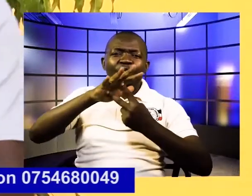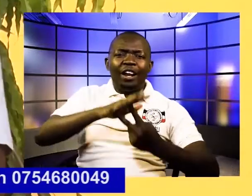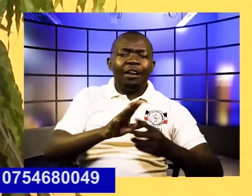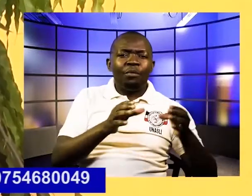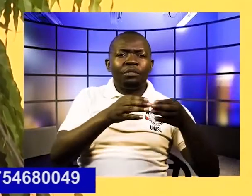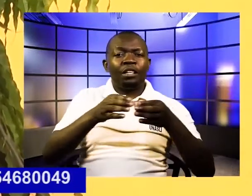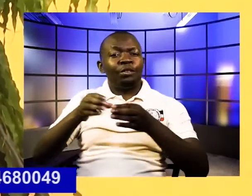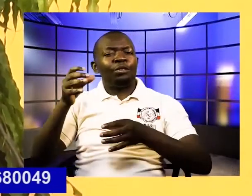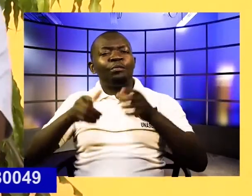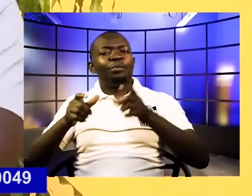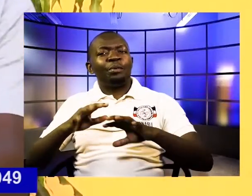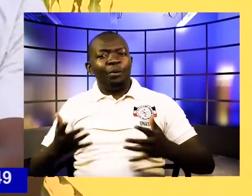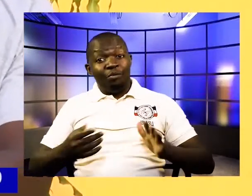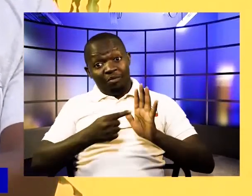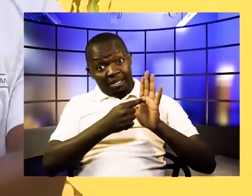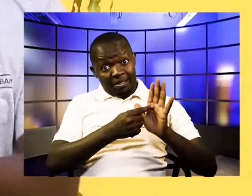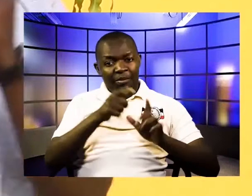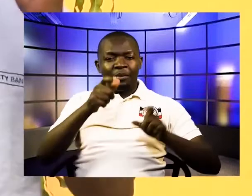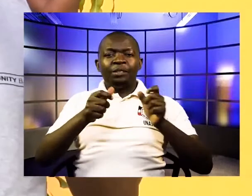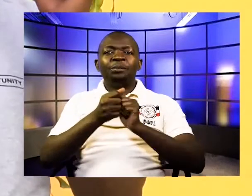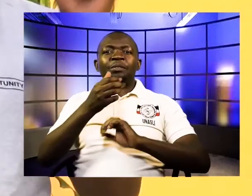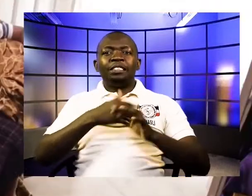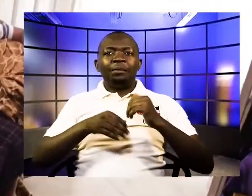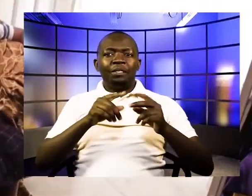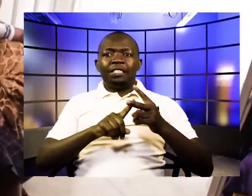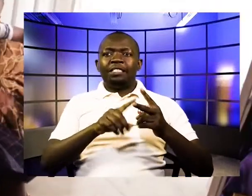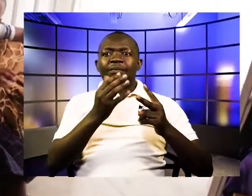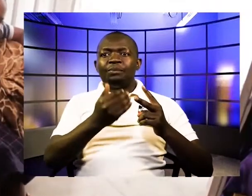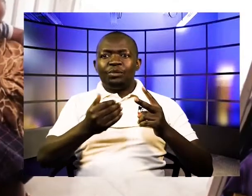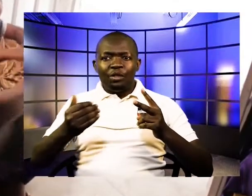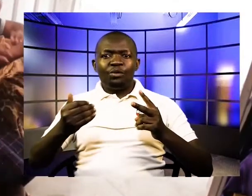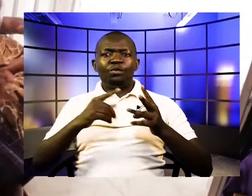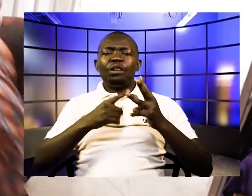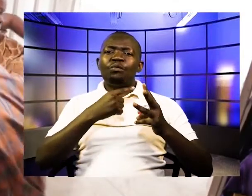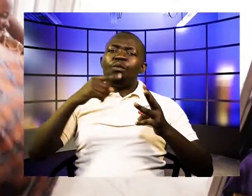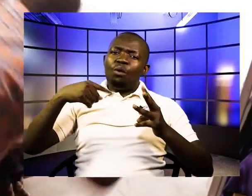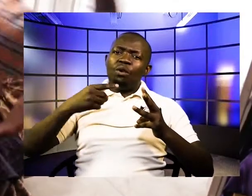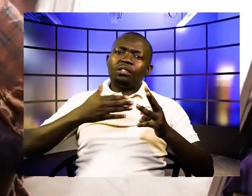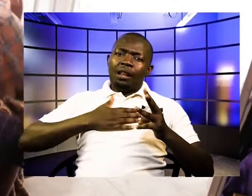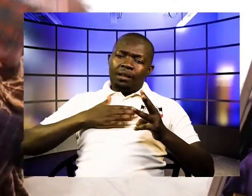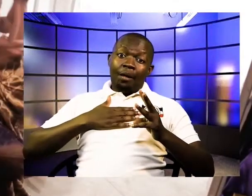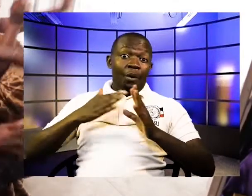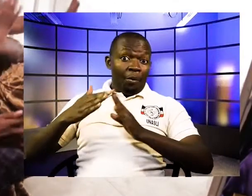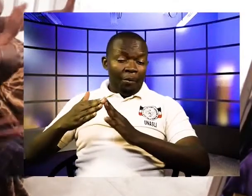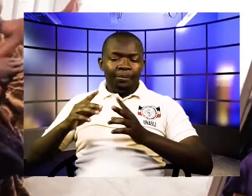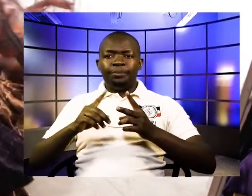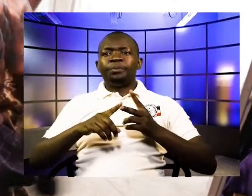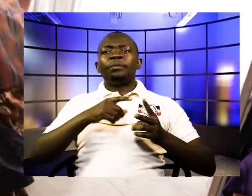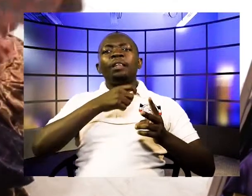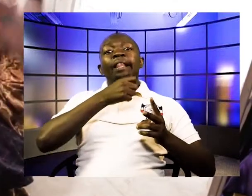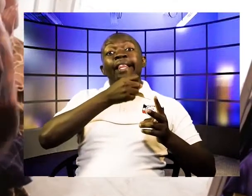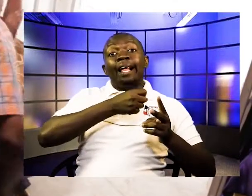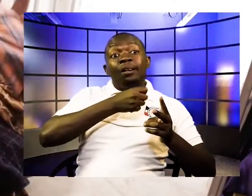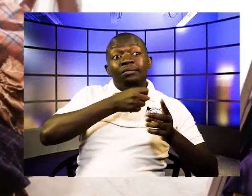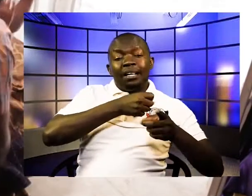For example, the persons with disabilities, the children that we keep at our homes, the elderly who cannot fight